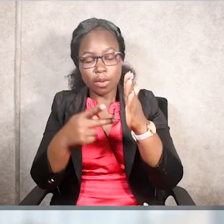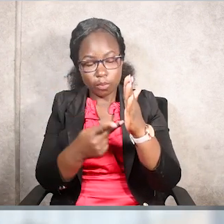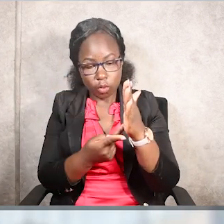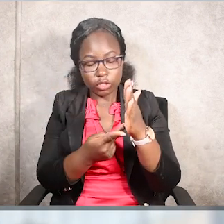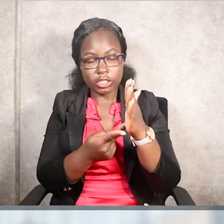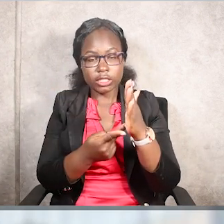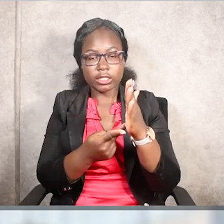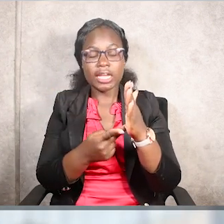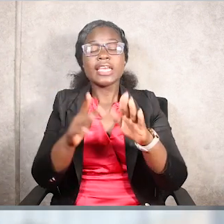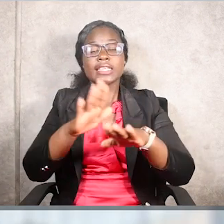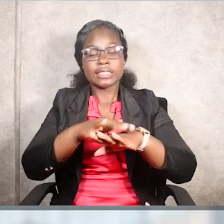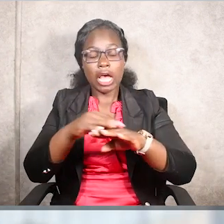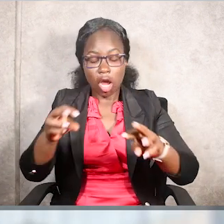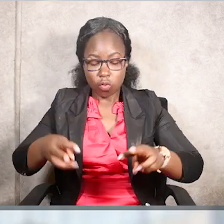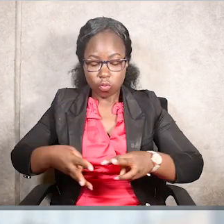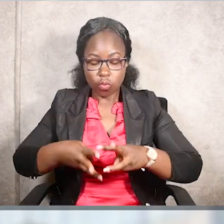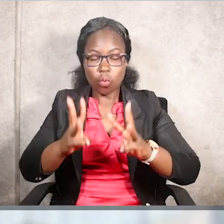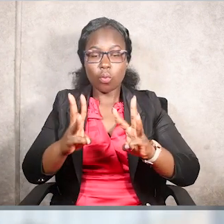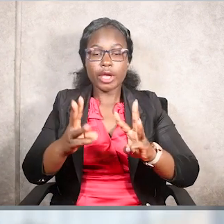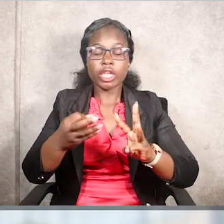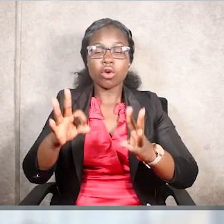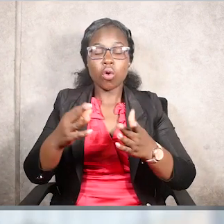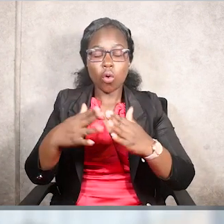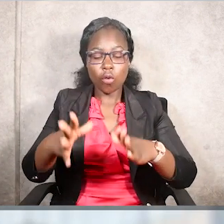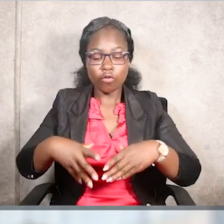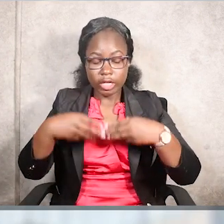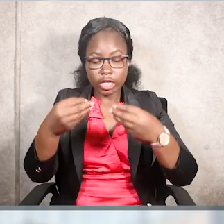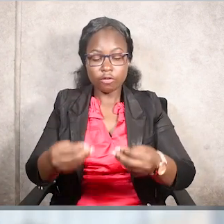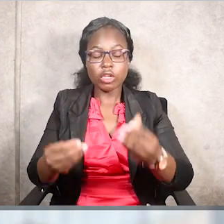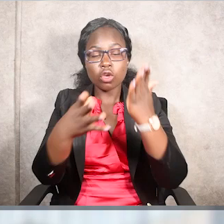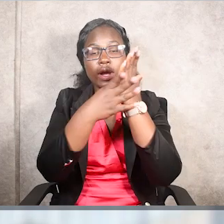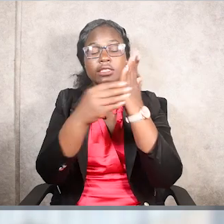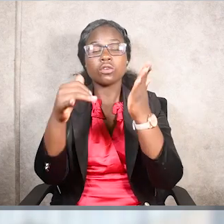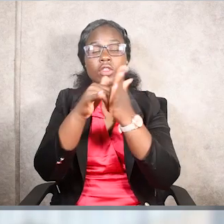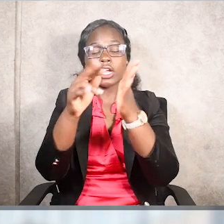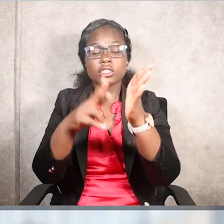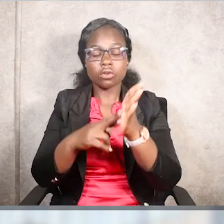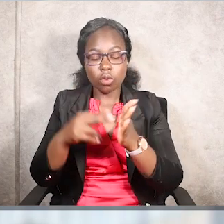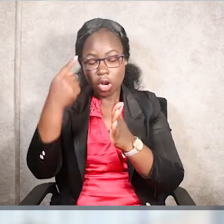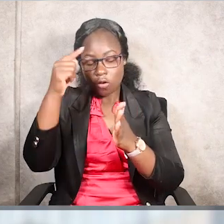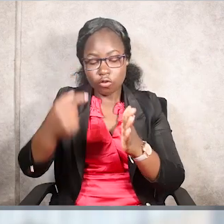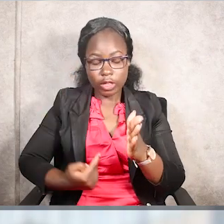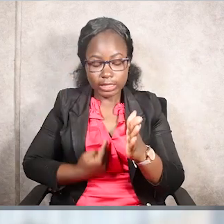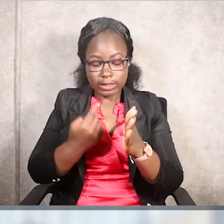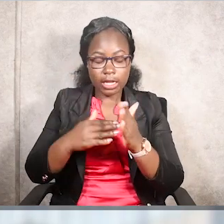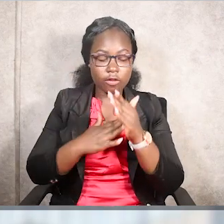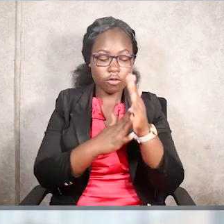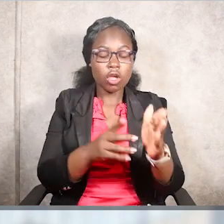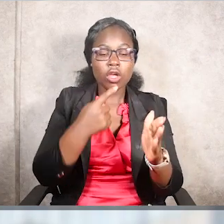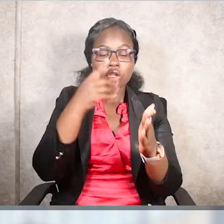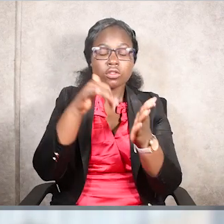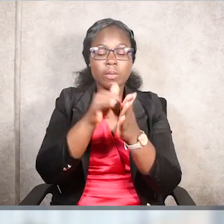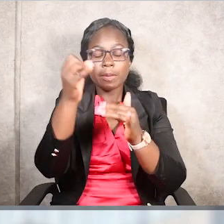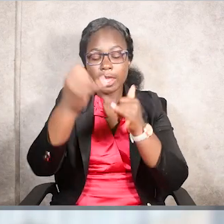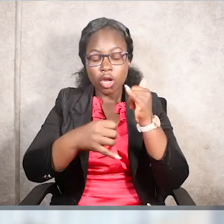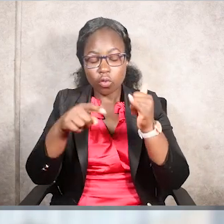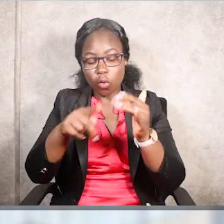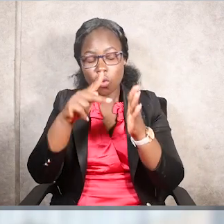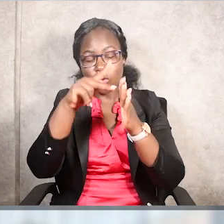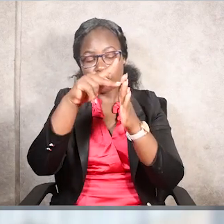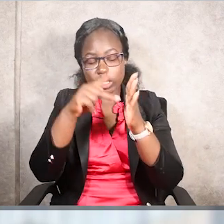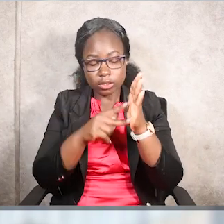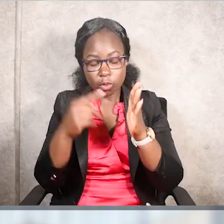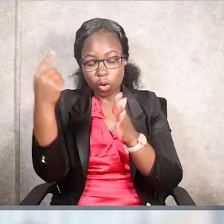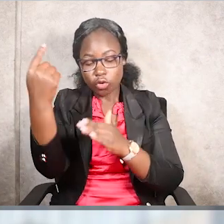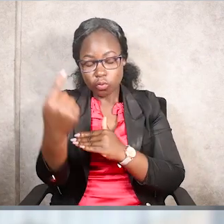is a good way of equipping you with the skills required for self-leadership, so that by the end of this program, you will come